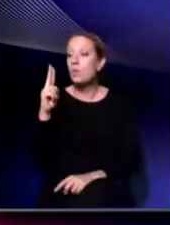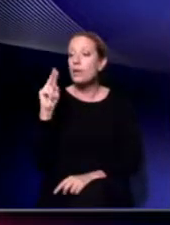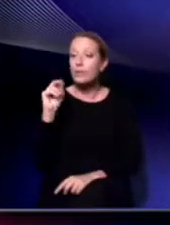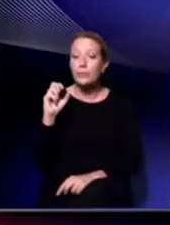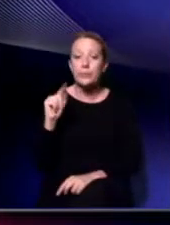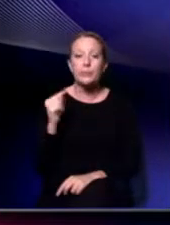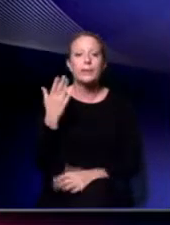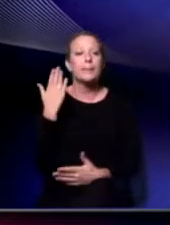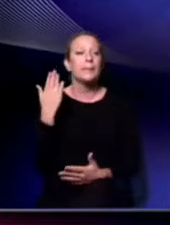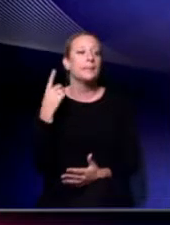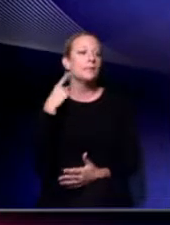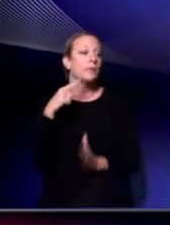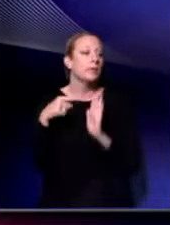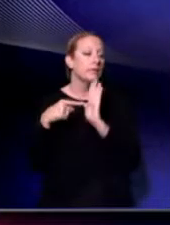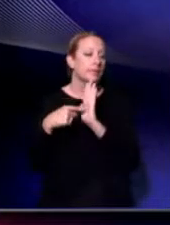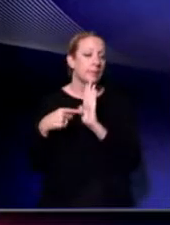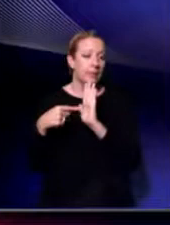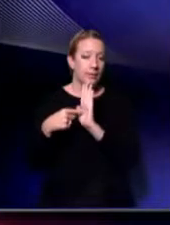for example,